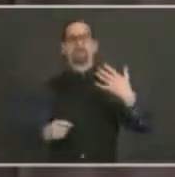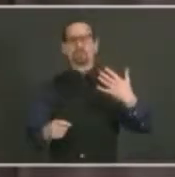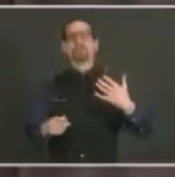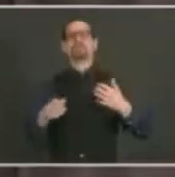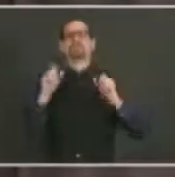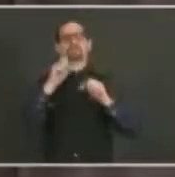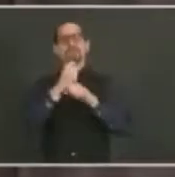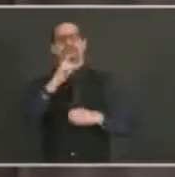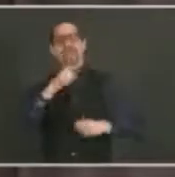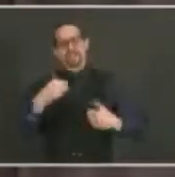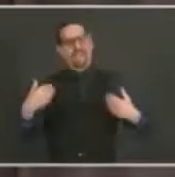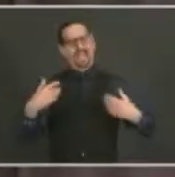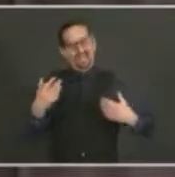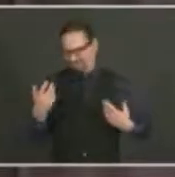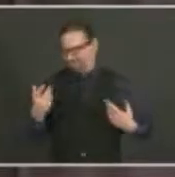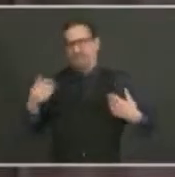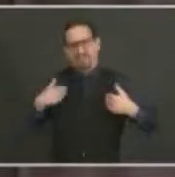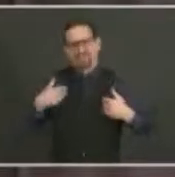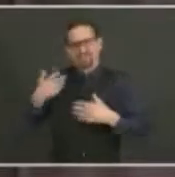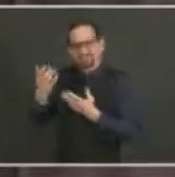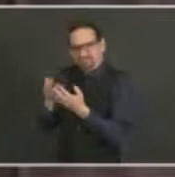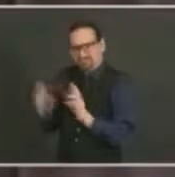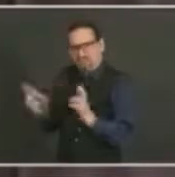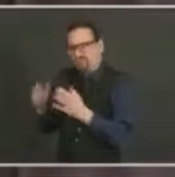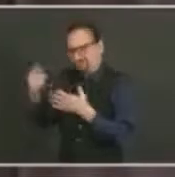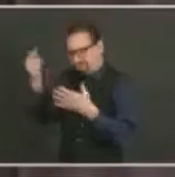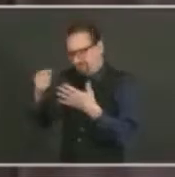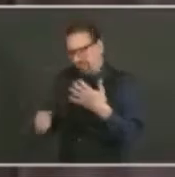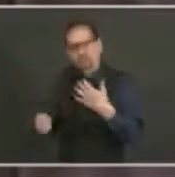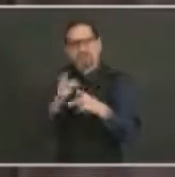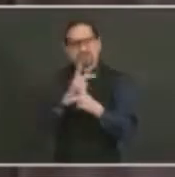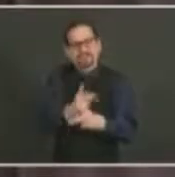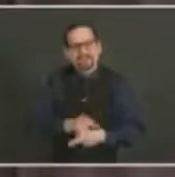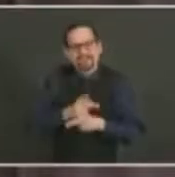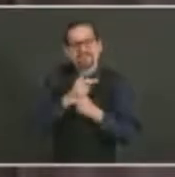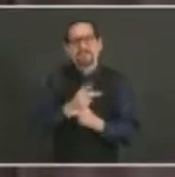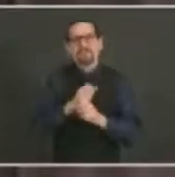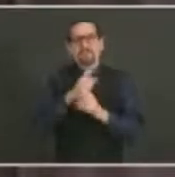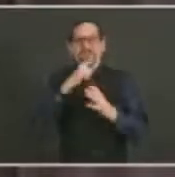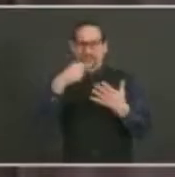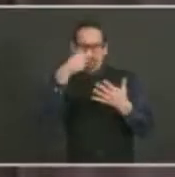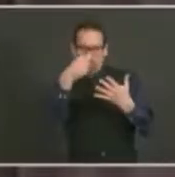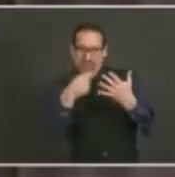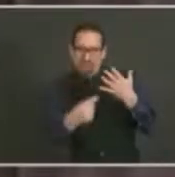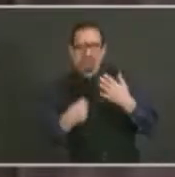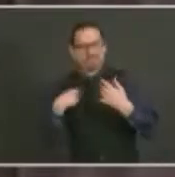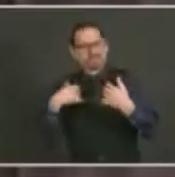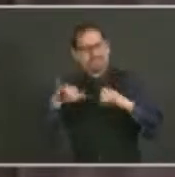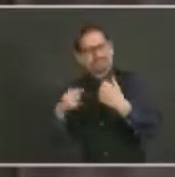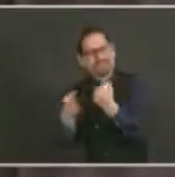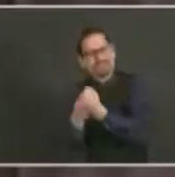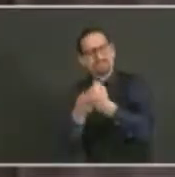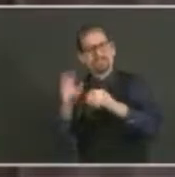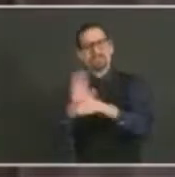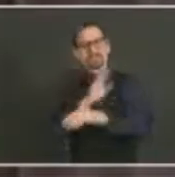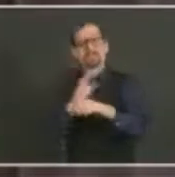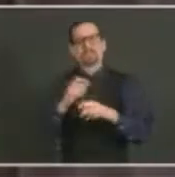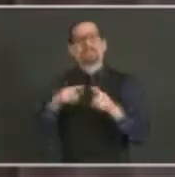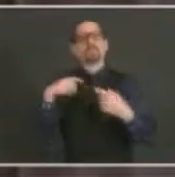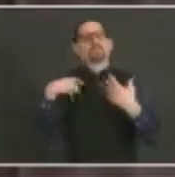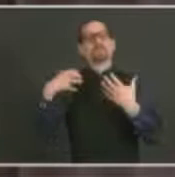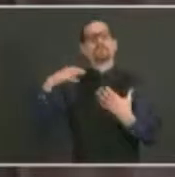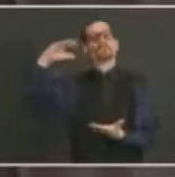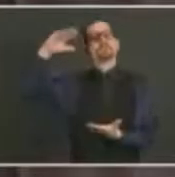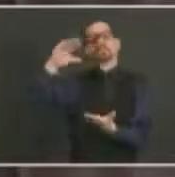this carefully, supporting the businesses, but doing it in a way that minimizes the real risk